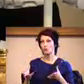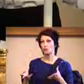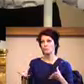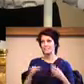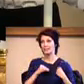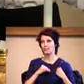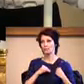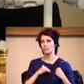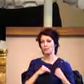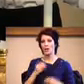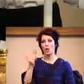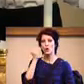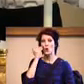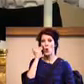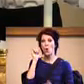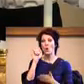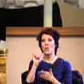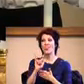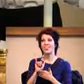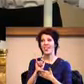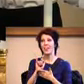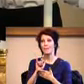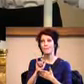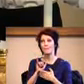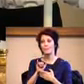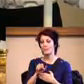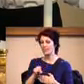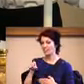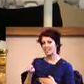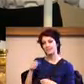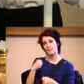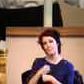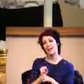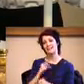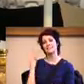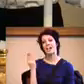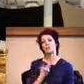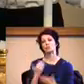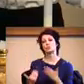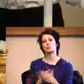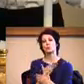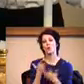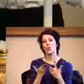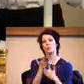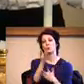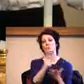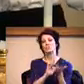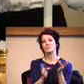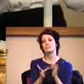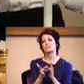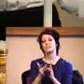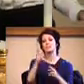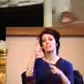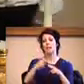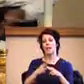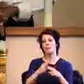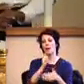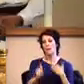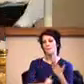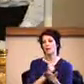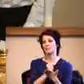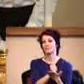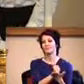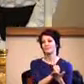yes and know that it makes us new yes in Jesus name amen amen and